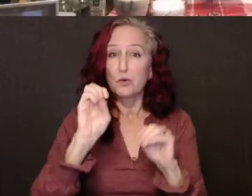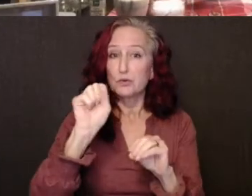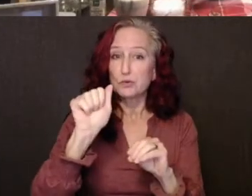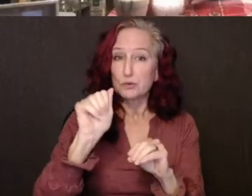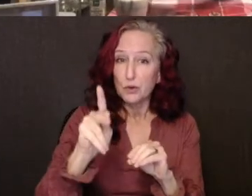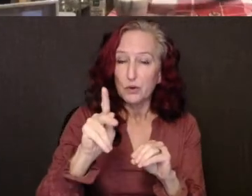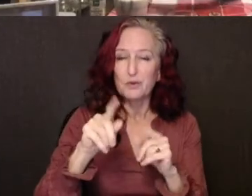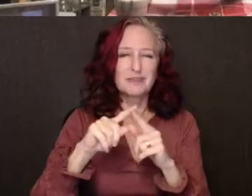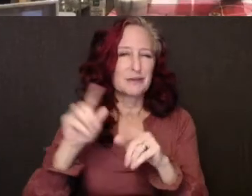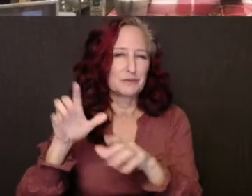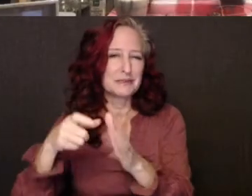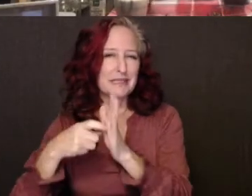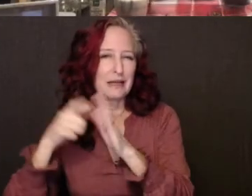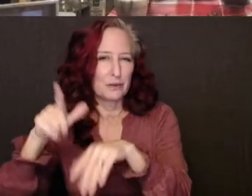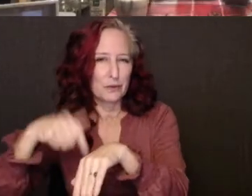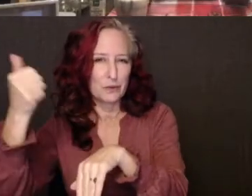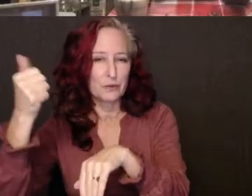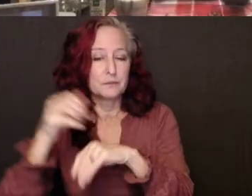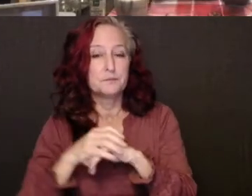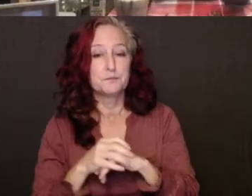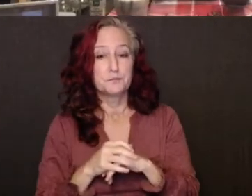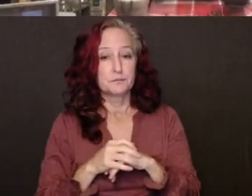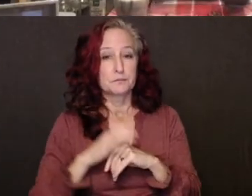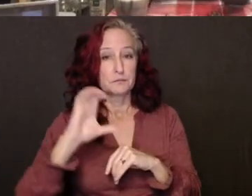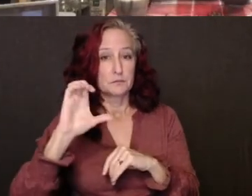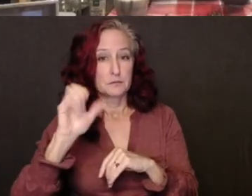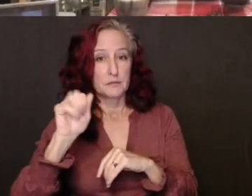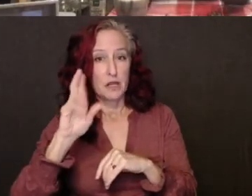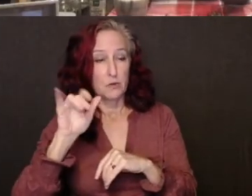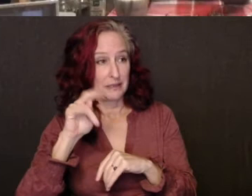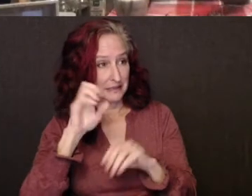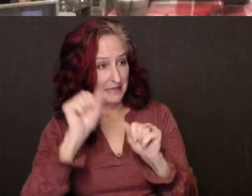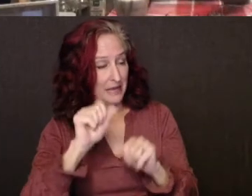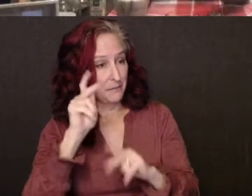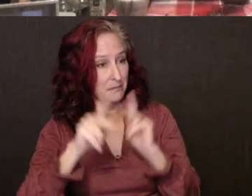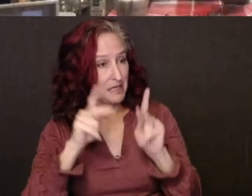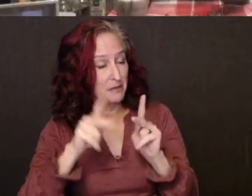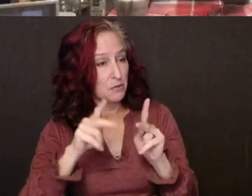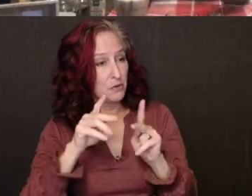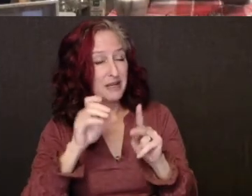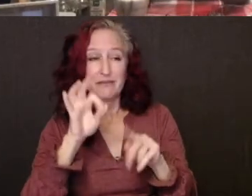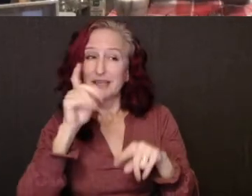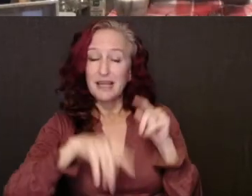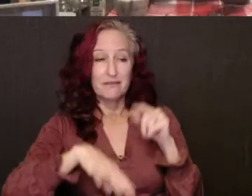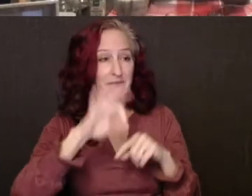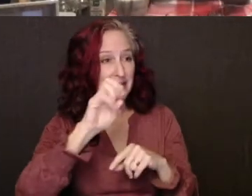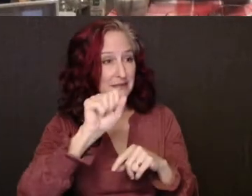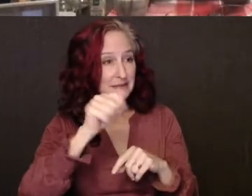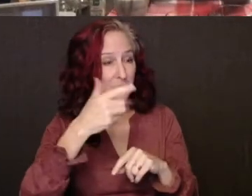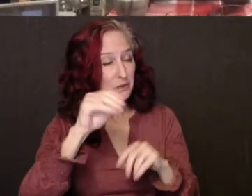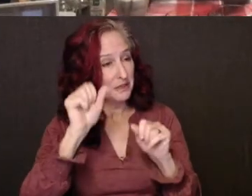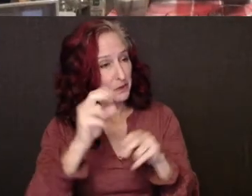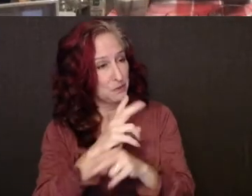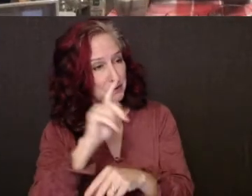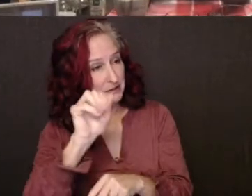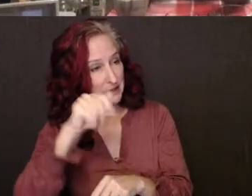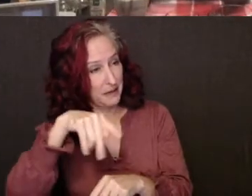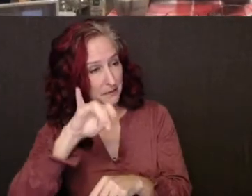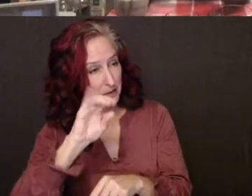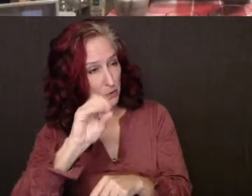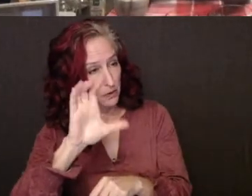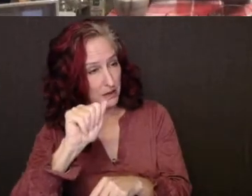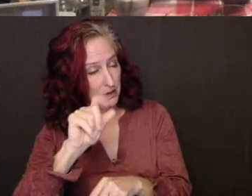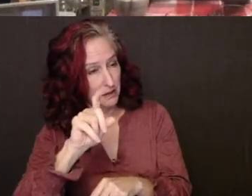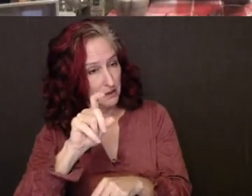that boils, we're going to add the sago that I just talked about. One thing with the sago is you probably want to soak it for about 30 minutes